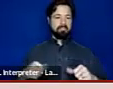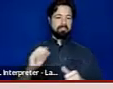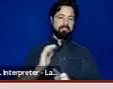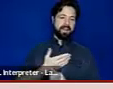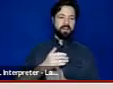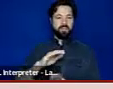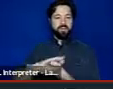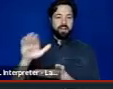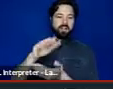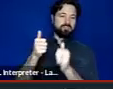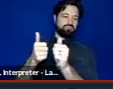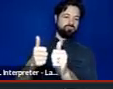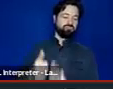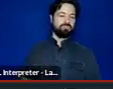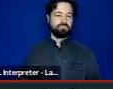Whoops.